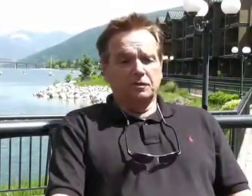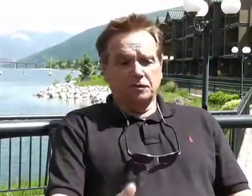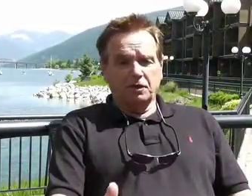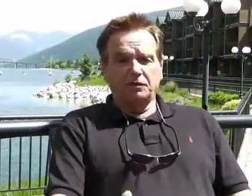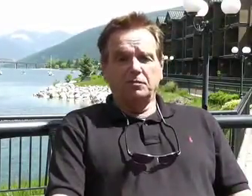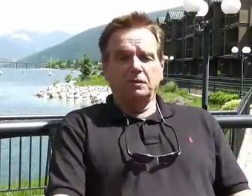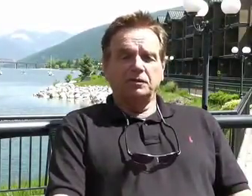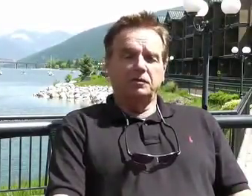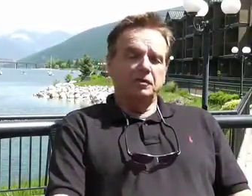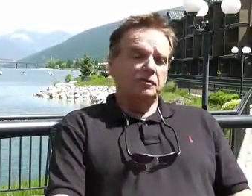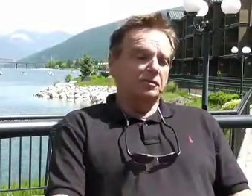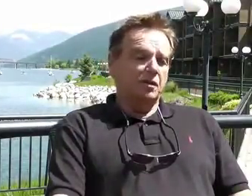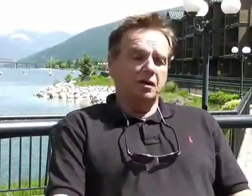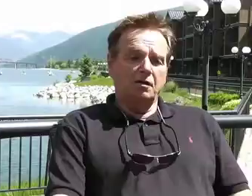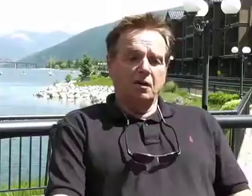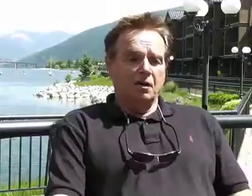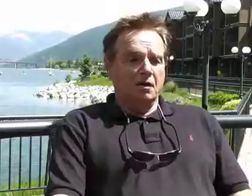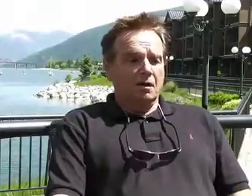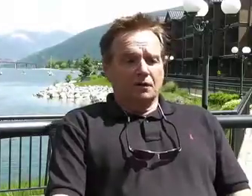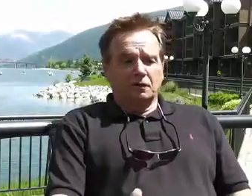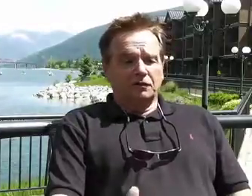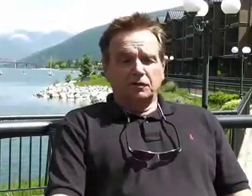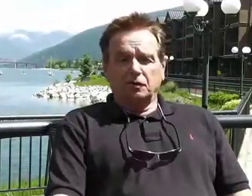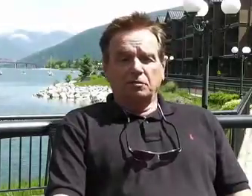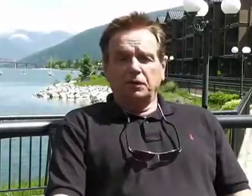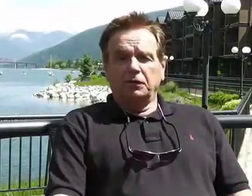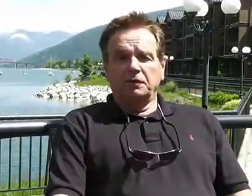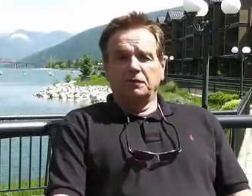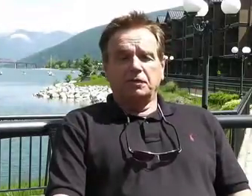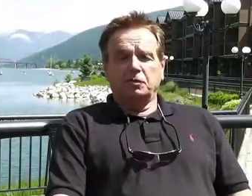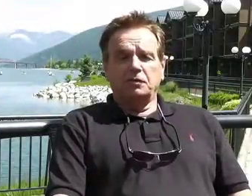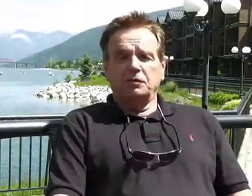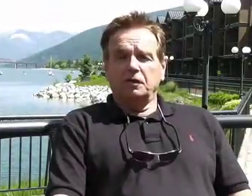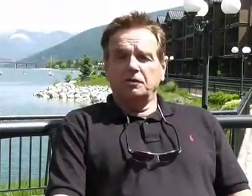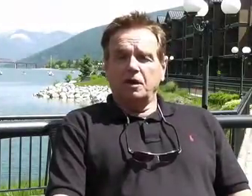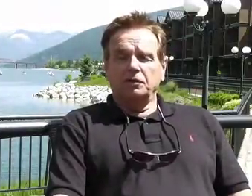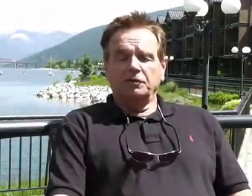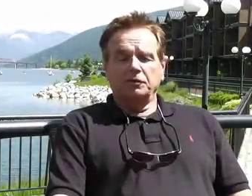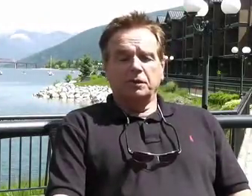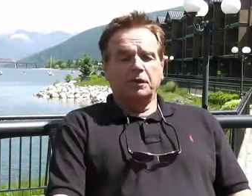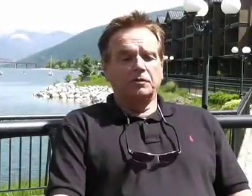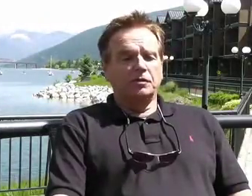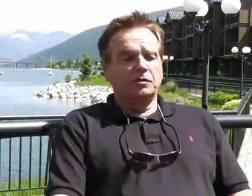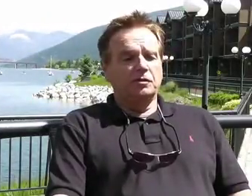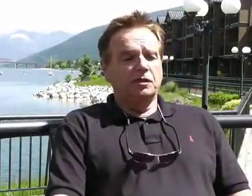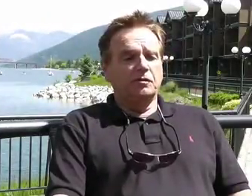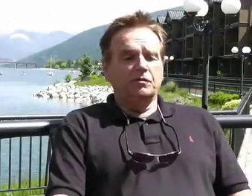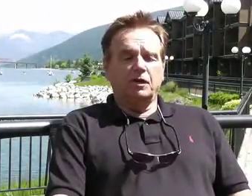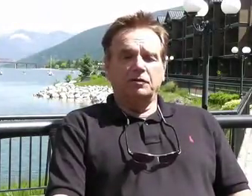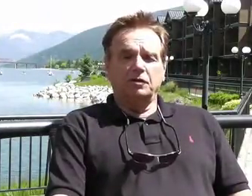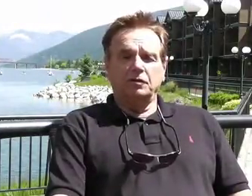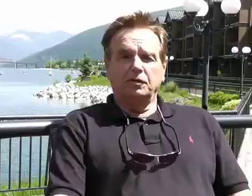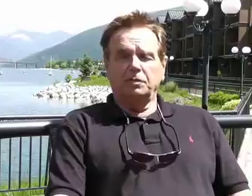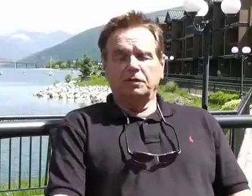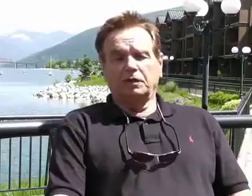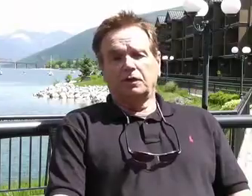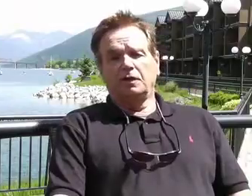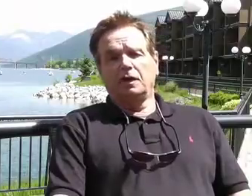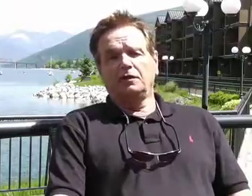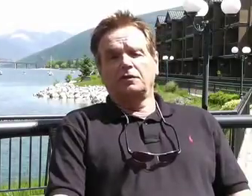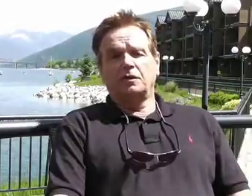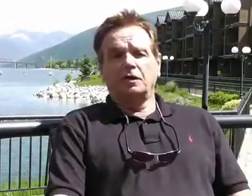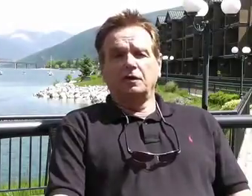businesses, construction businesses, just a myriad of different ones, and I draw on those experiences to give advice to the